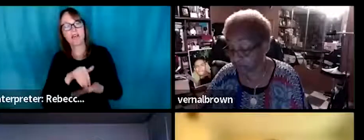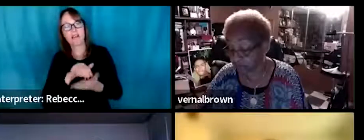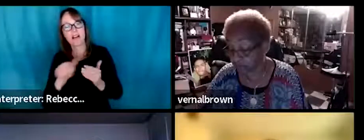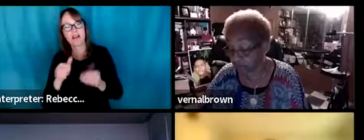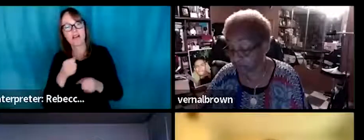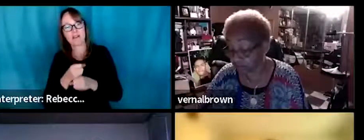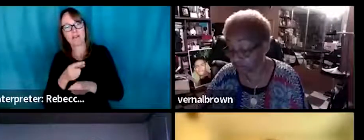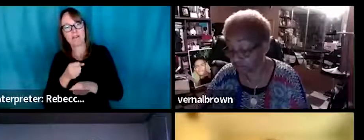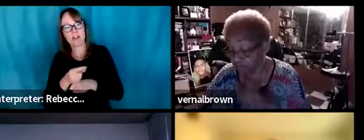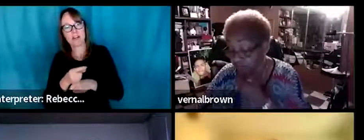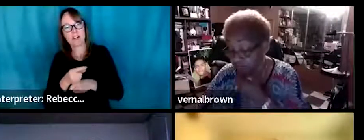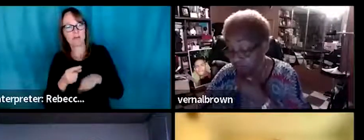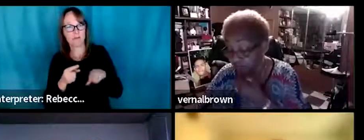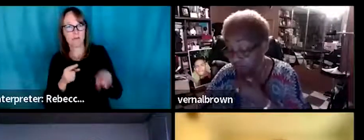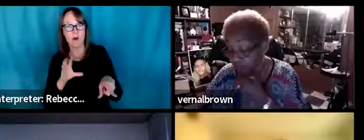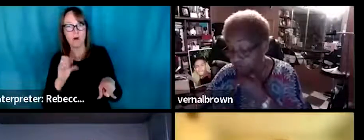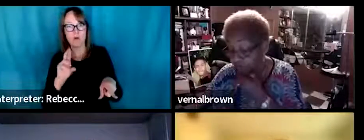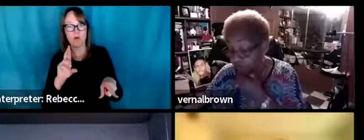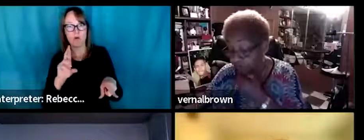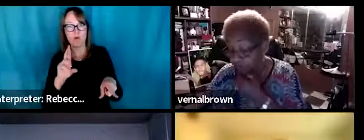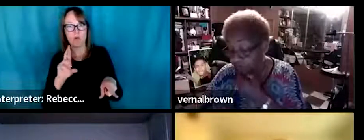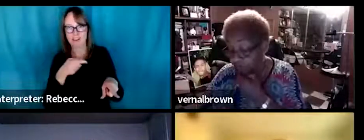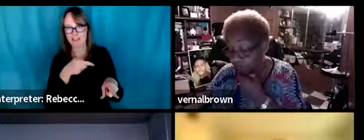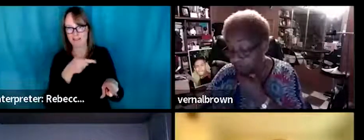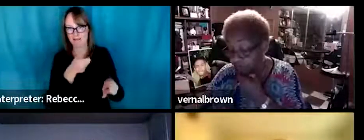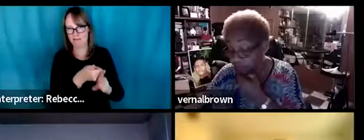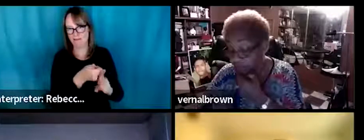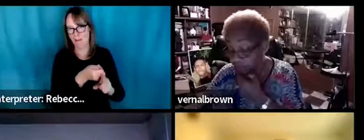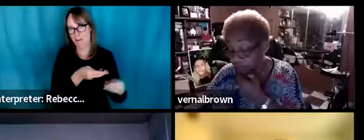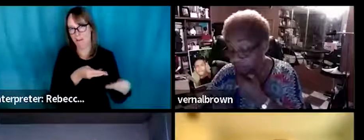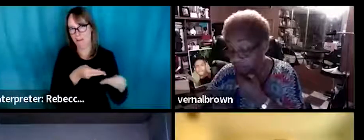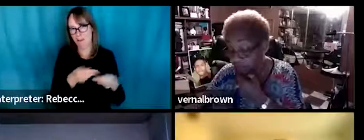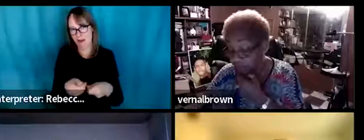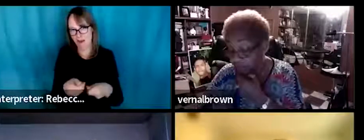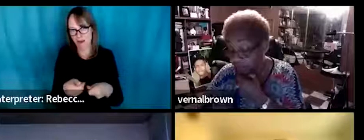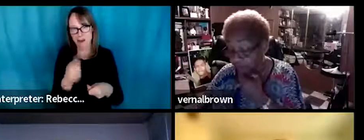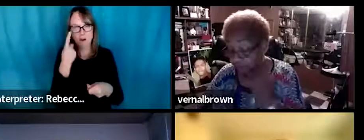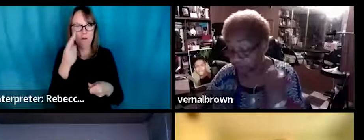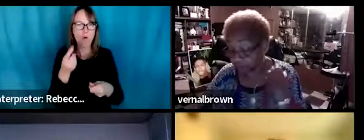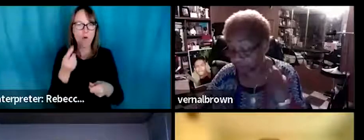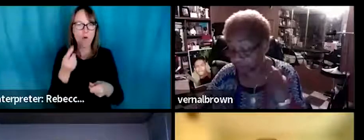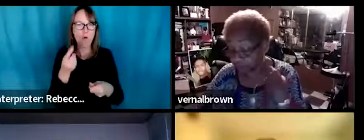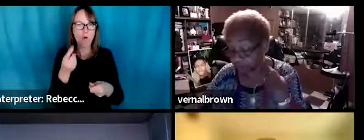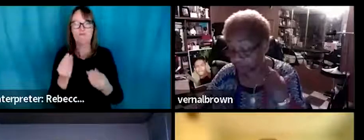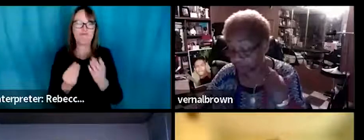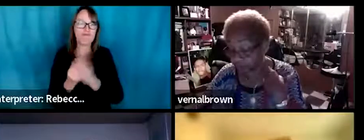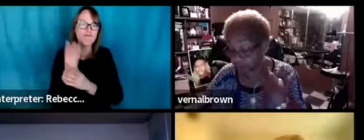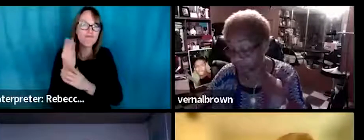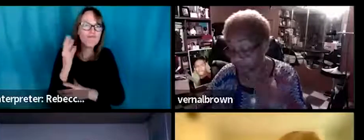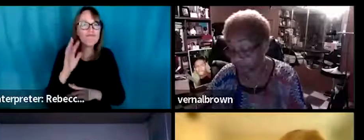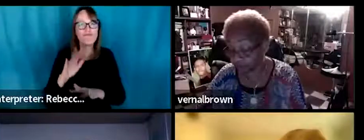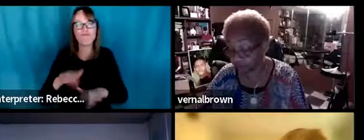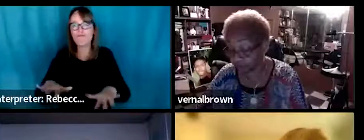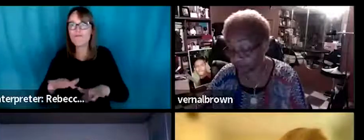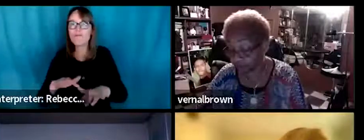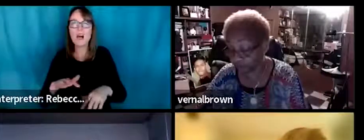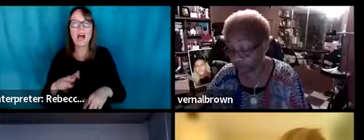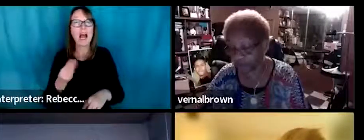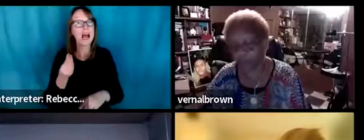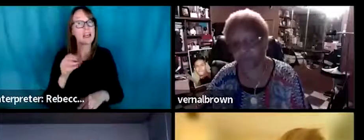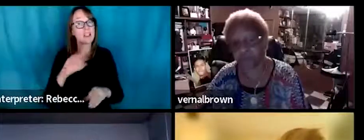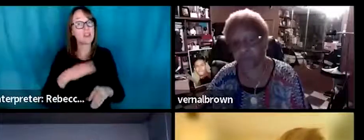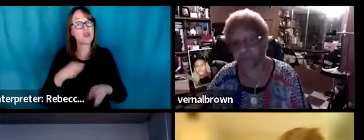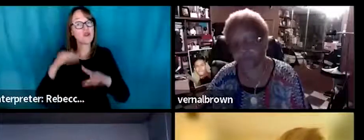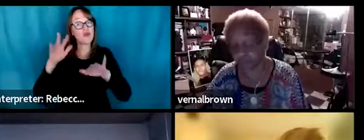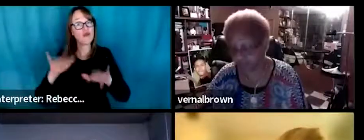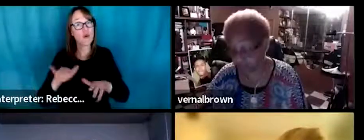the maintenance of the landscaping and snow removal in this area. So given that additional